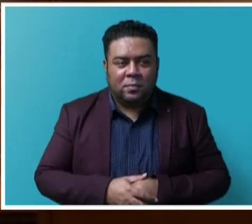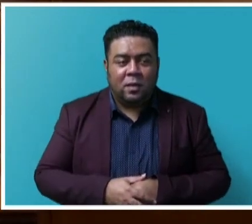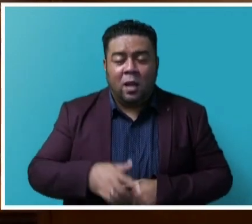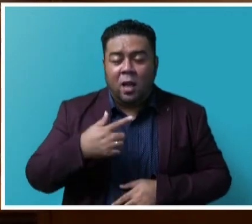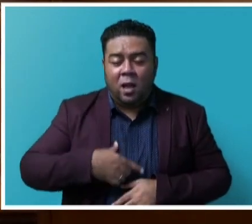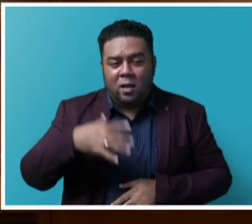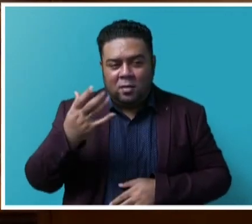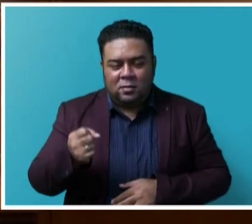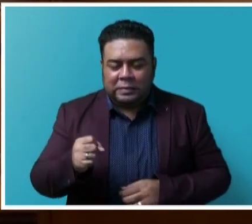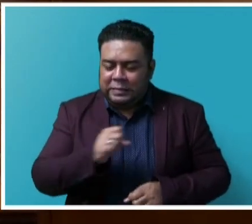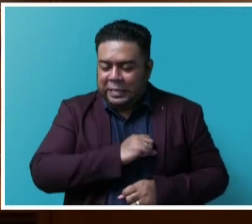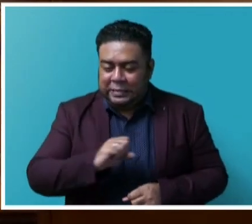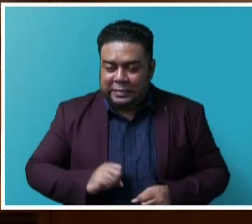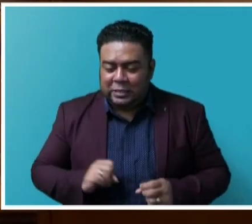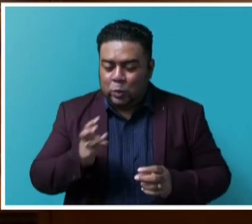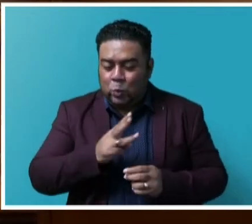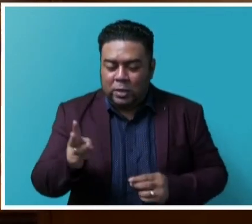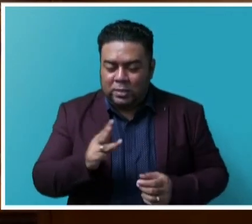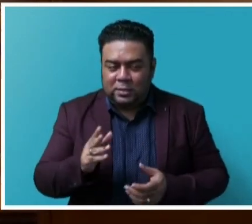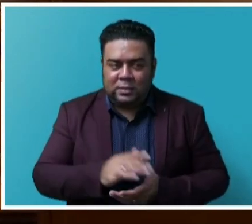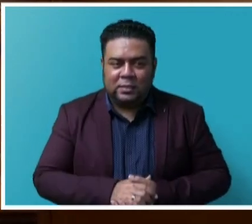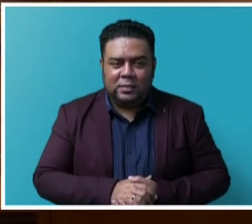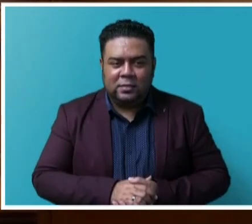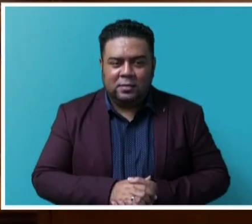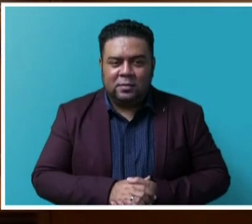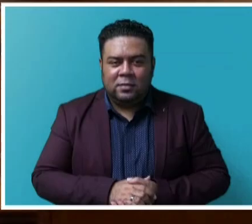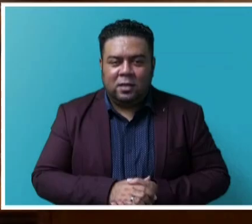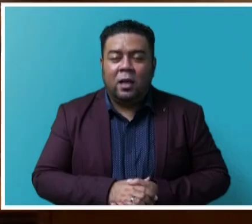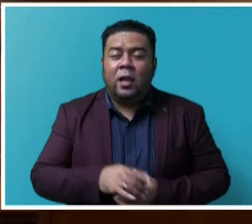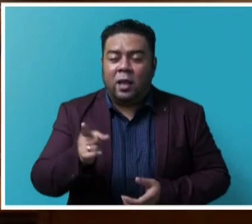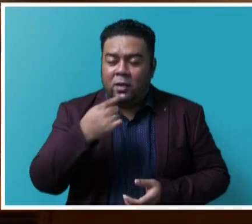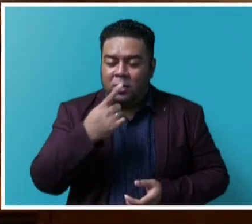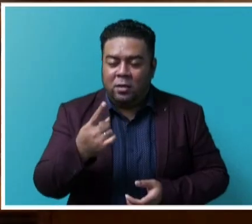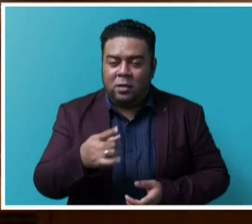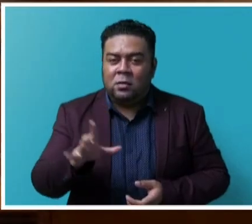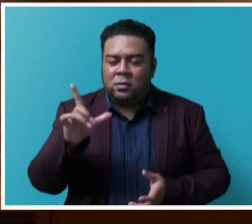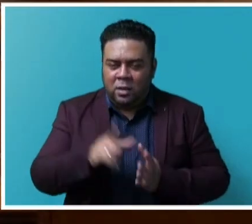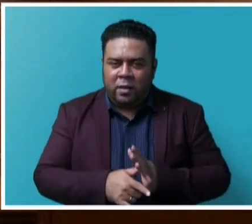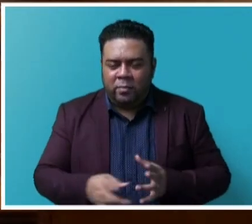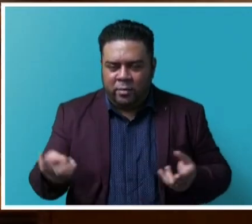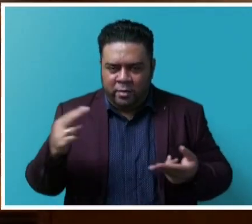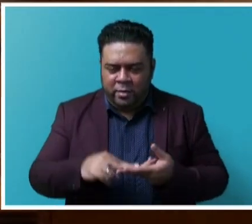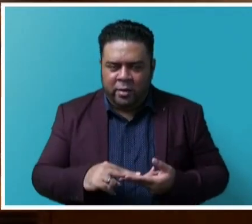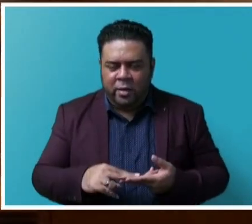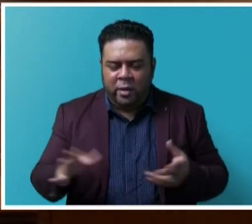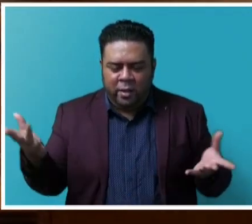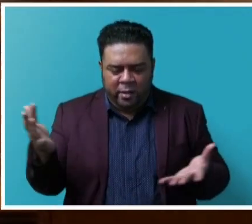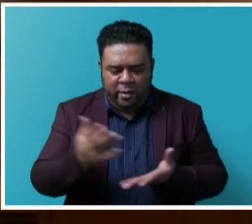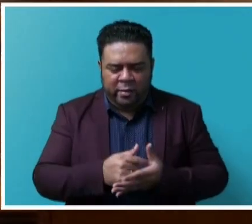His Excellency's words, and I quote, "It's time for united and collective